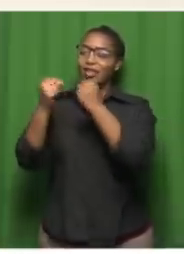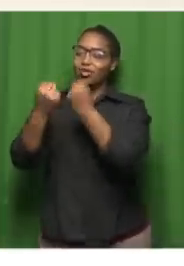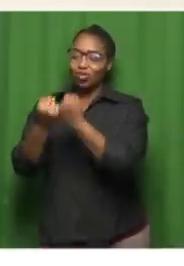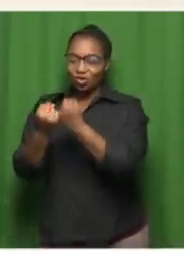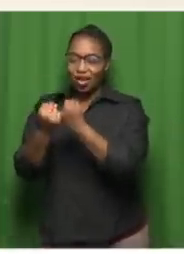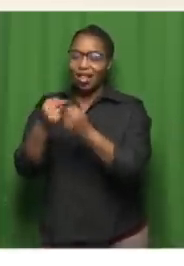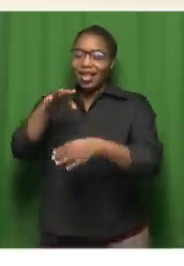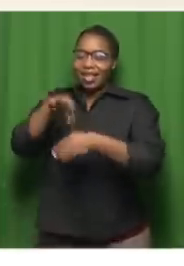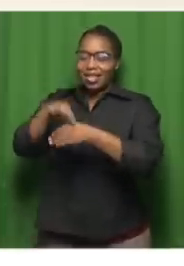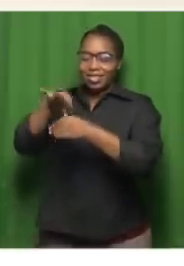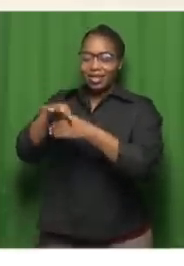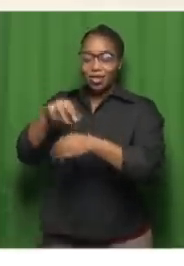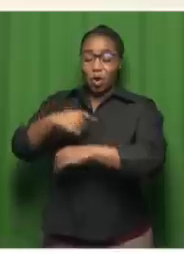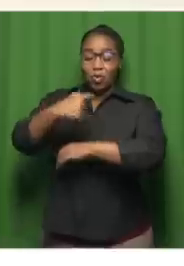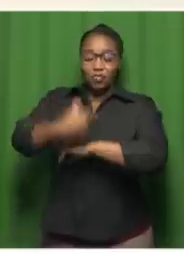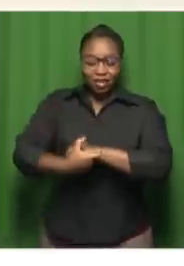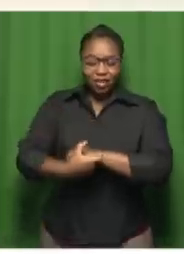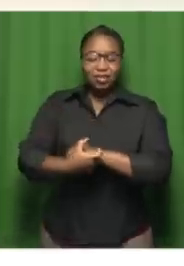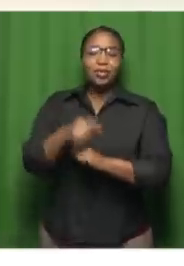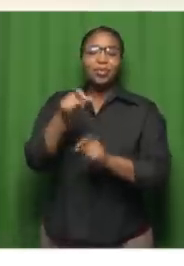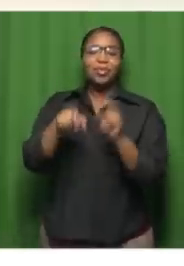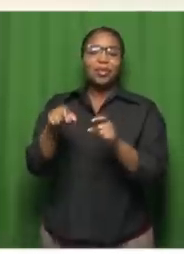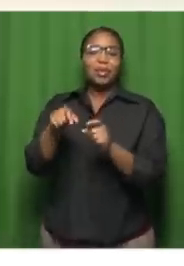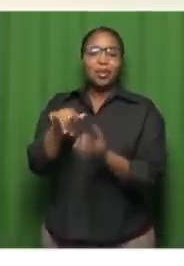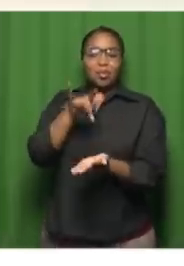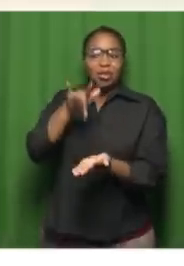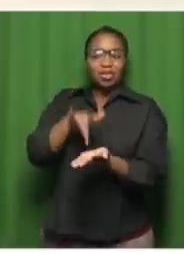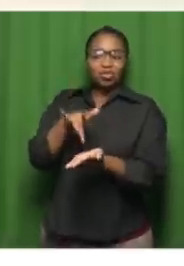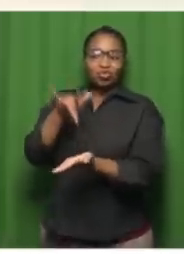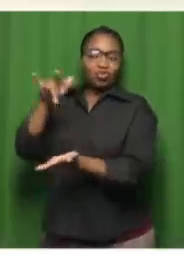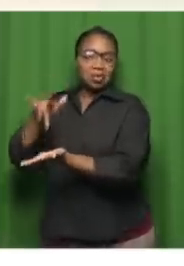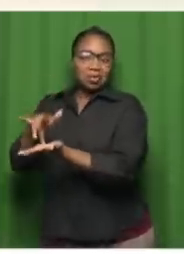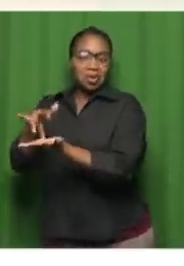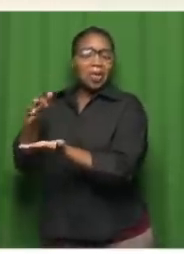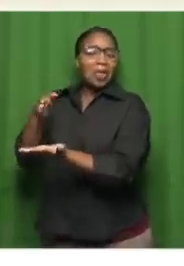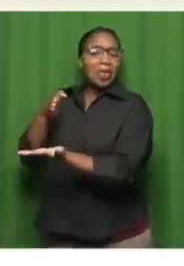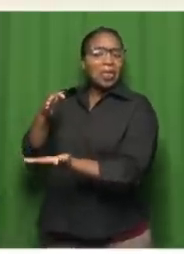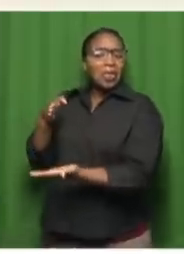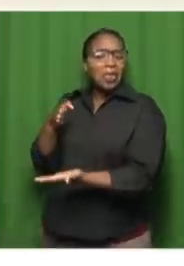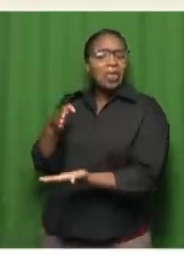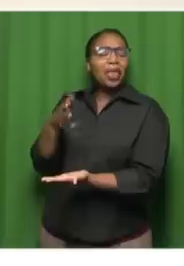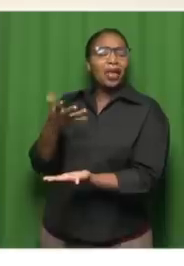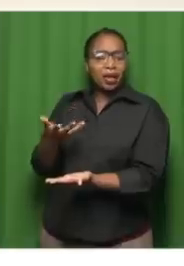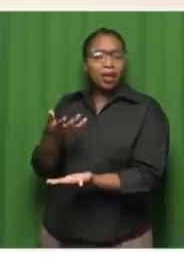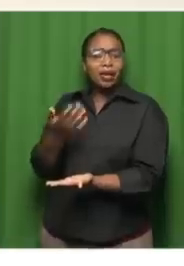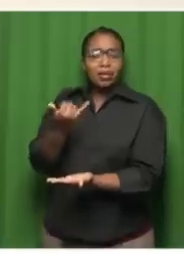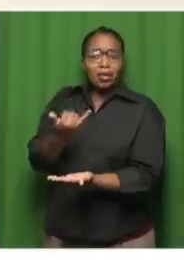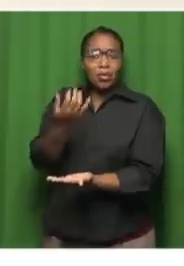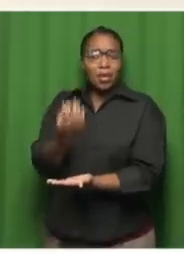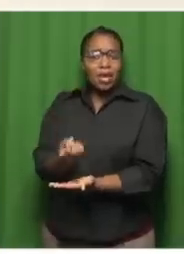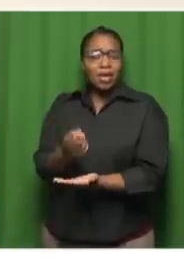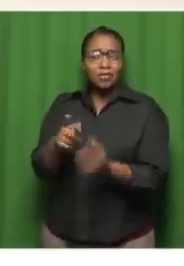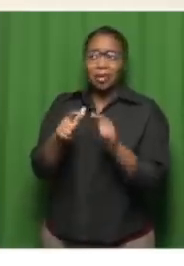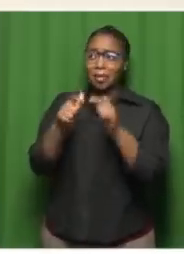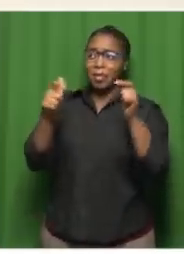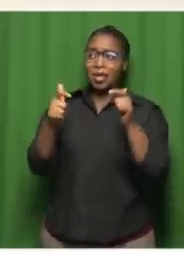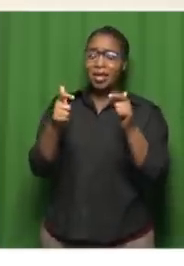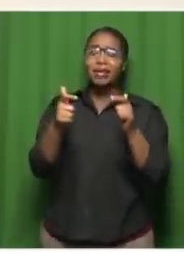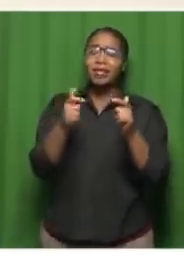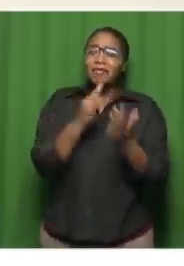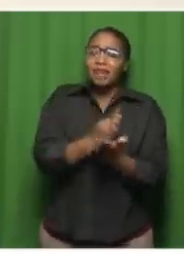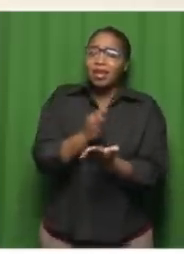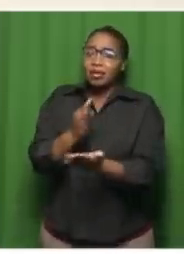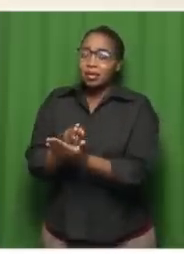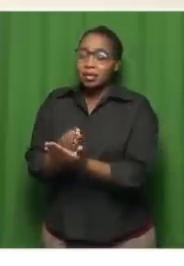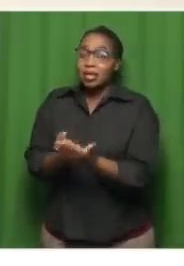in certain positions, and also having a suspended Secretary General. These are huge factors which, from on